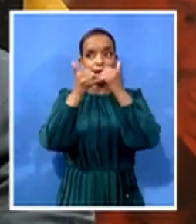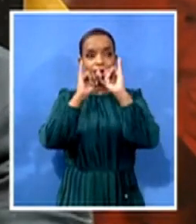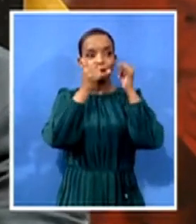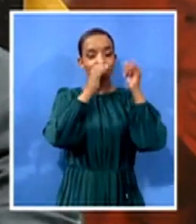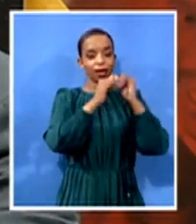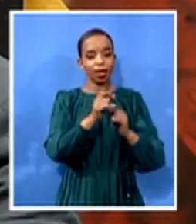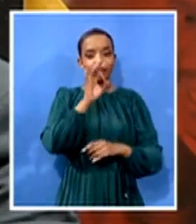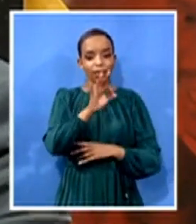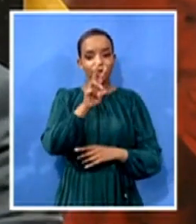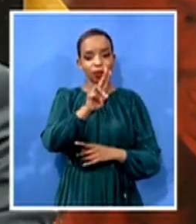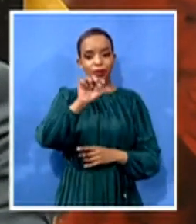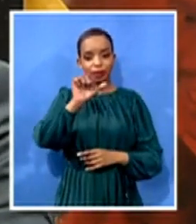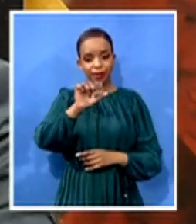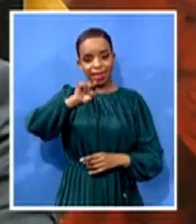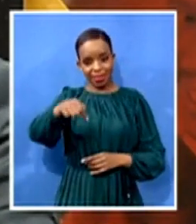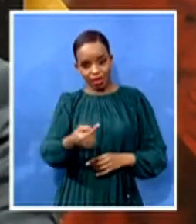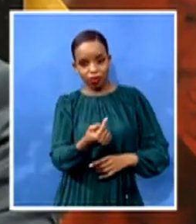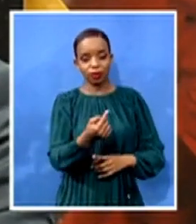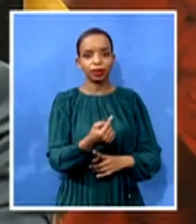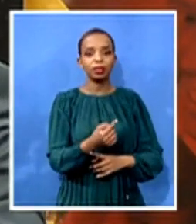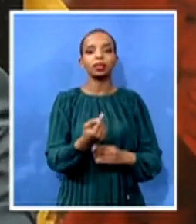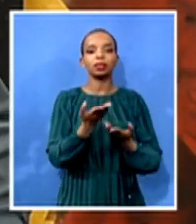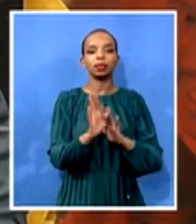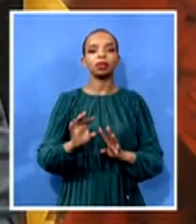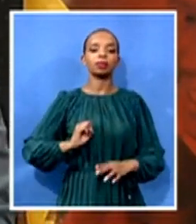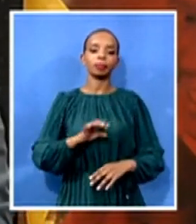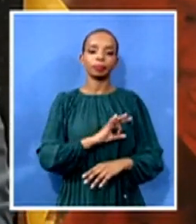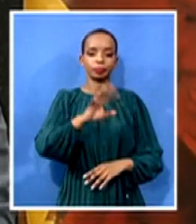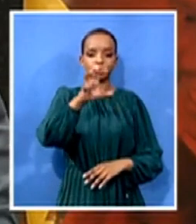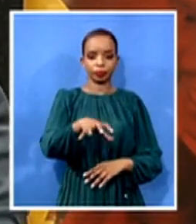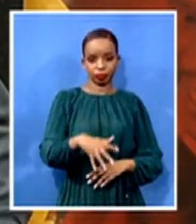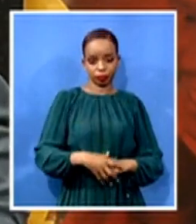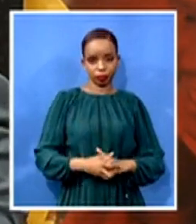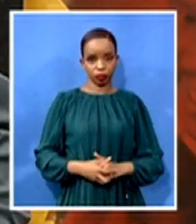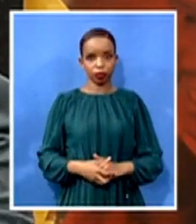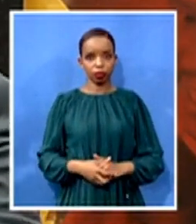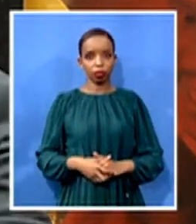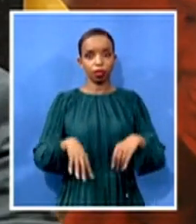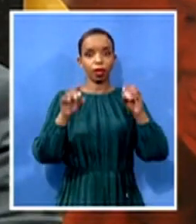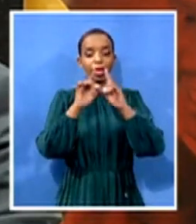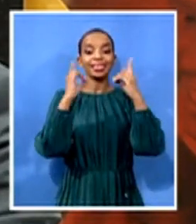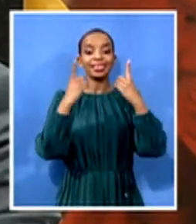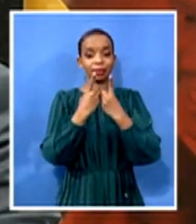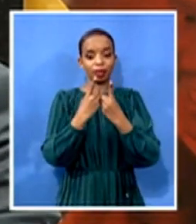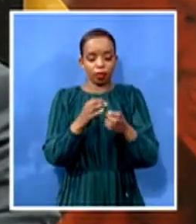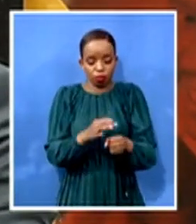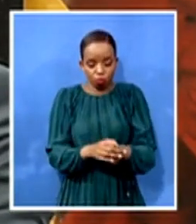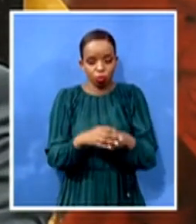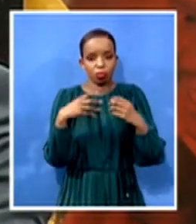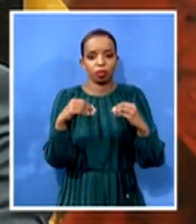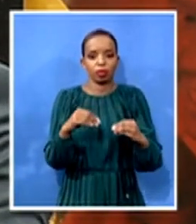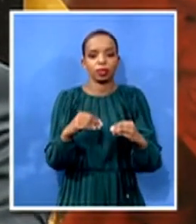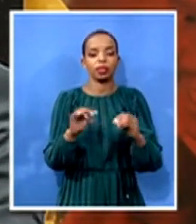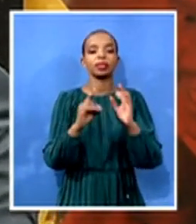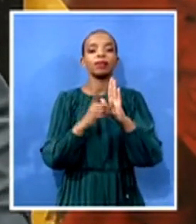336,268 employees in our province. The Department of Small Business Development has approved 55.3 million